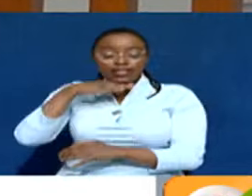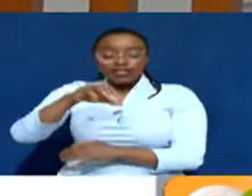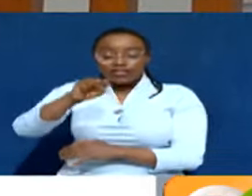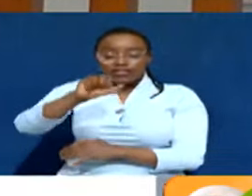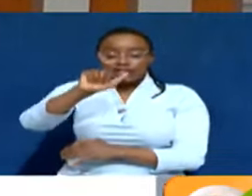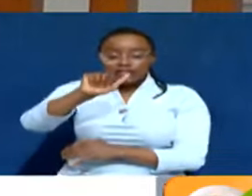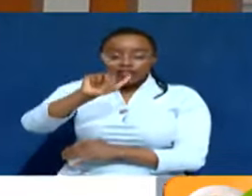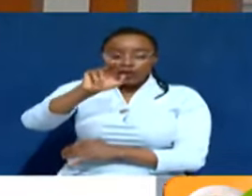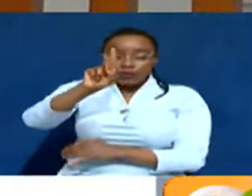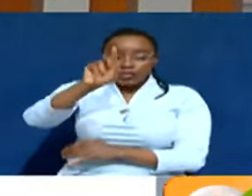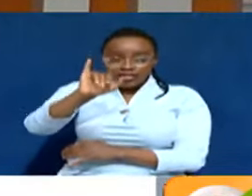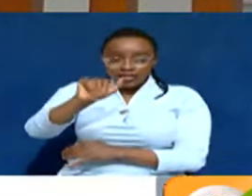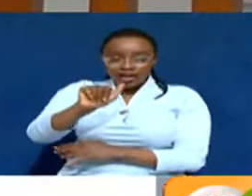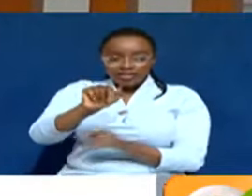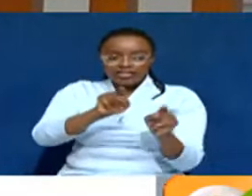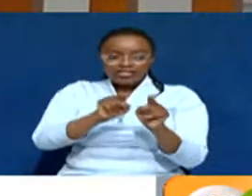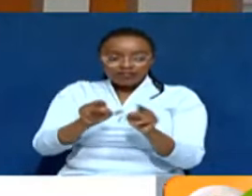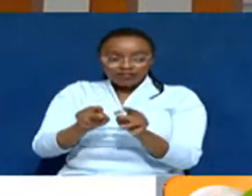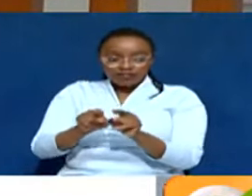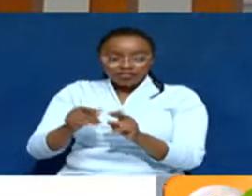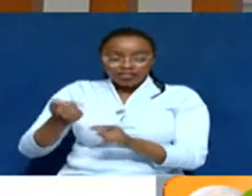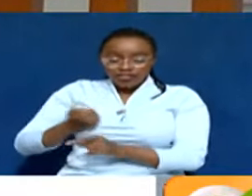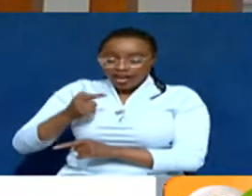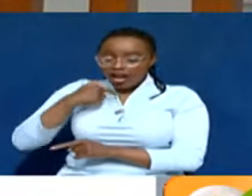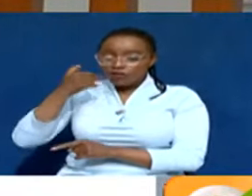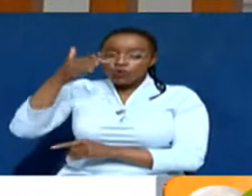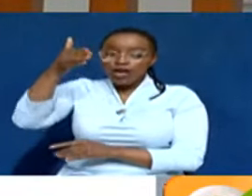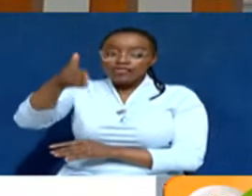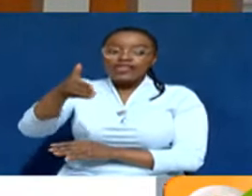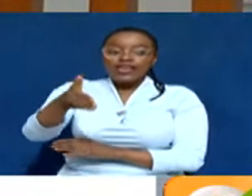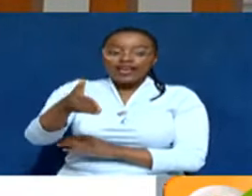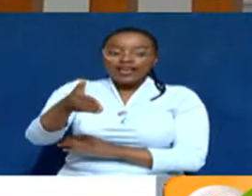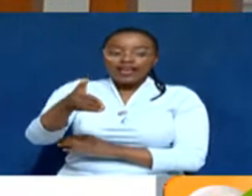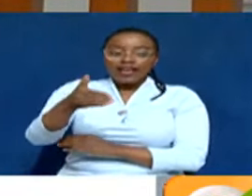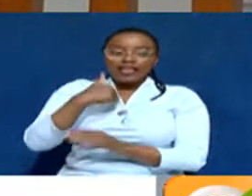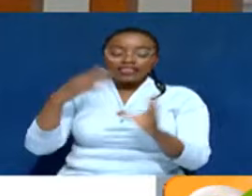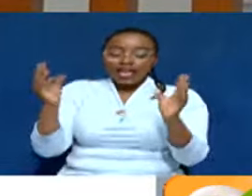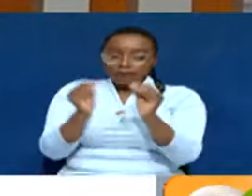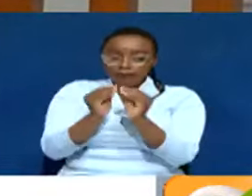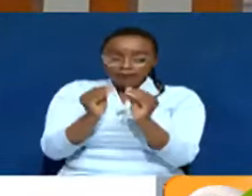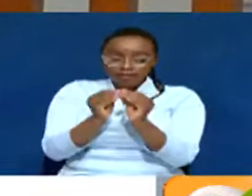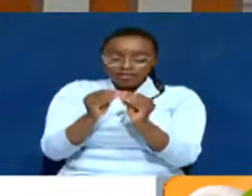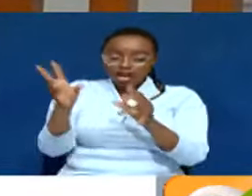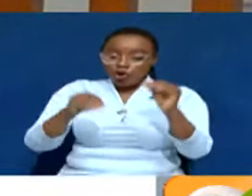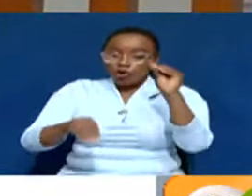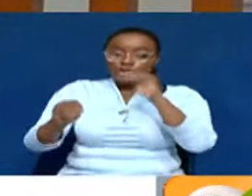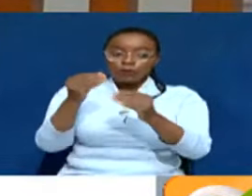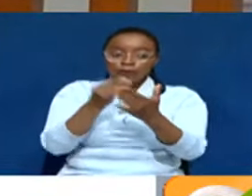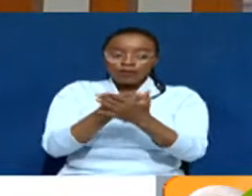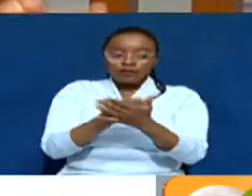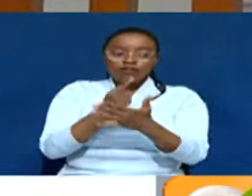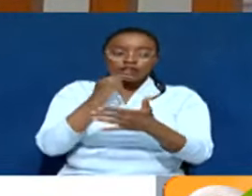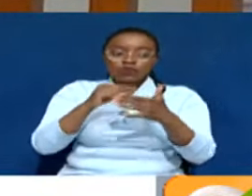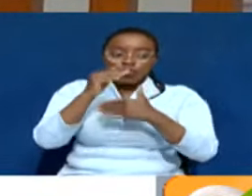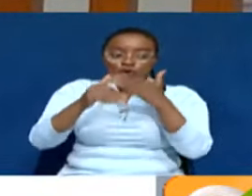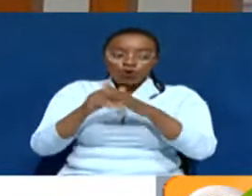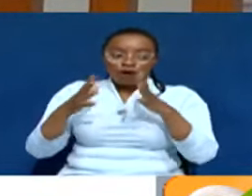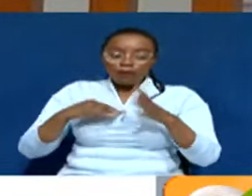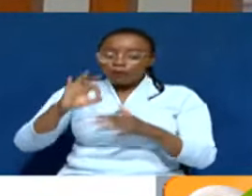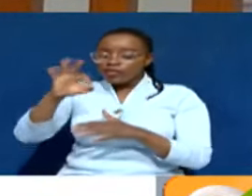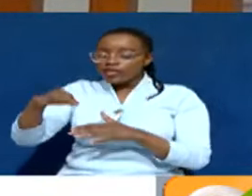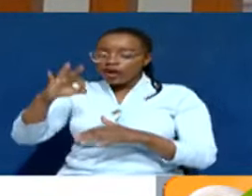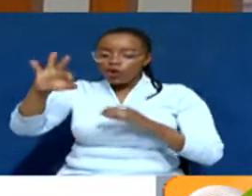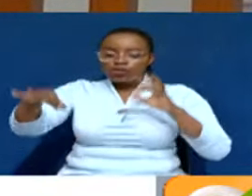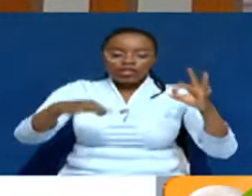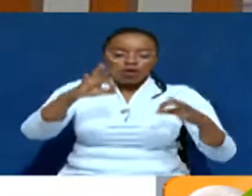Arabia, Jeff, do you know that the girls that are there, they meet, they contribute. You're told everybody, at